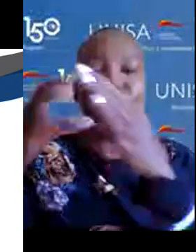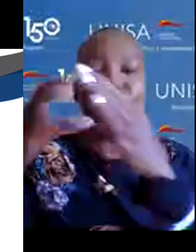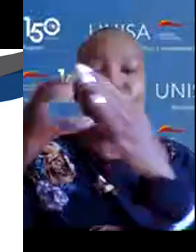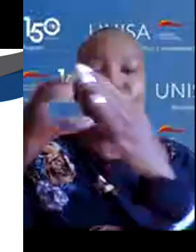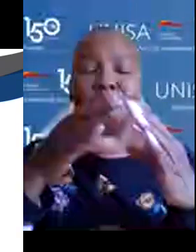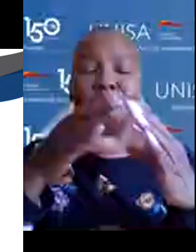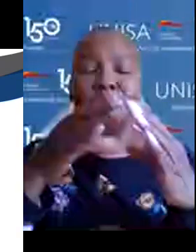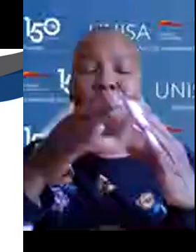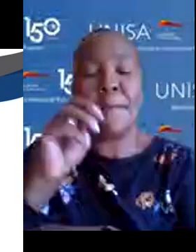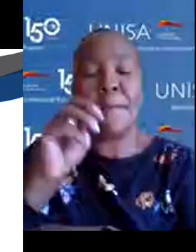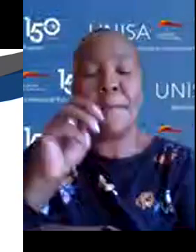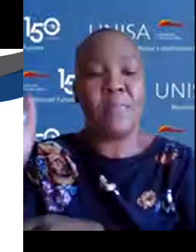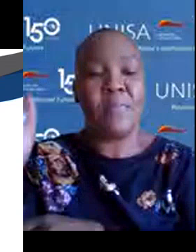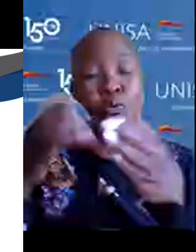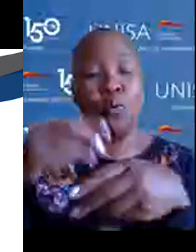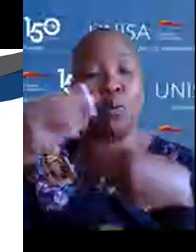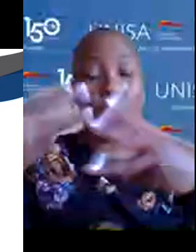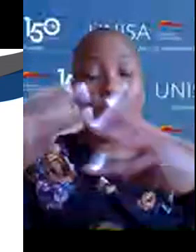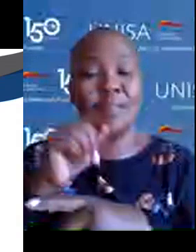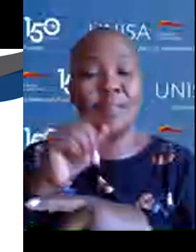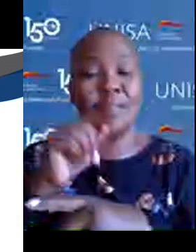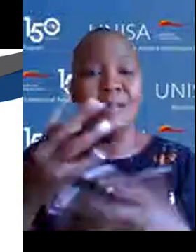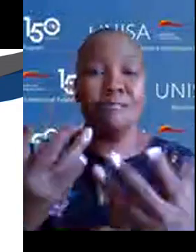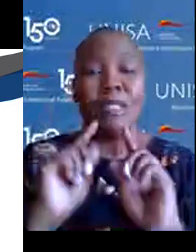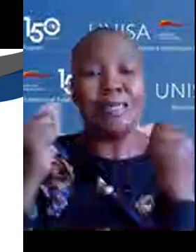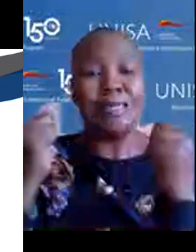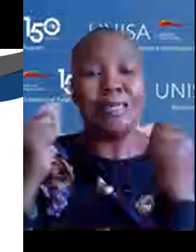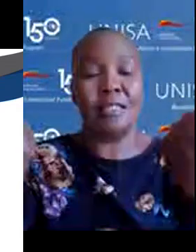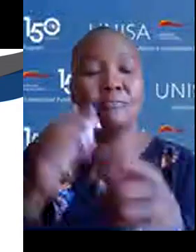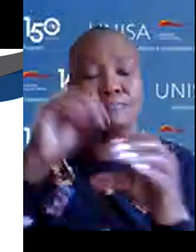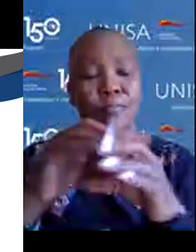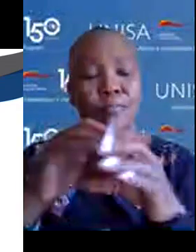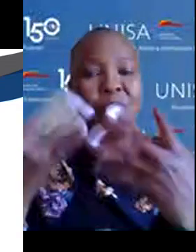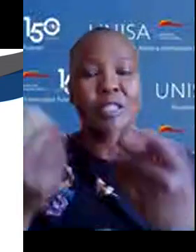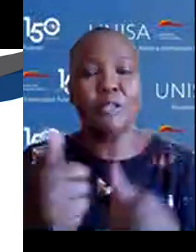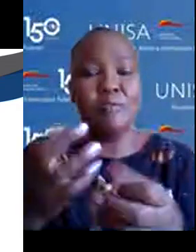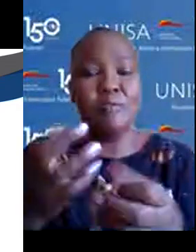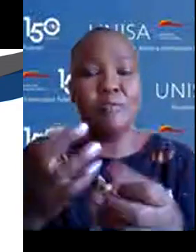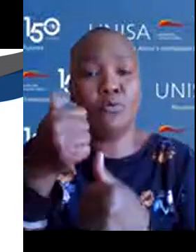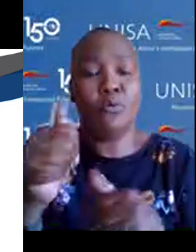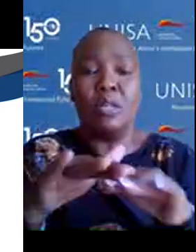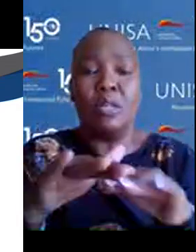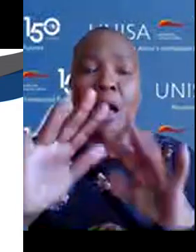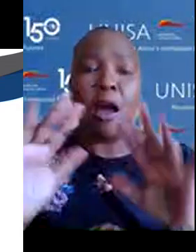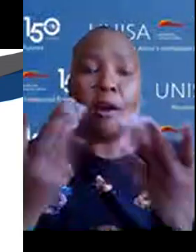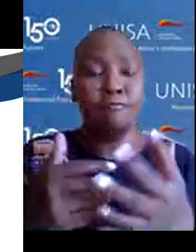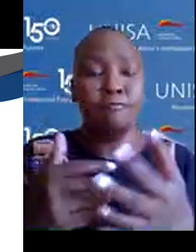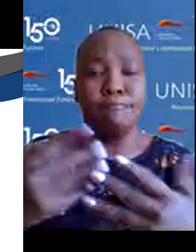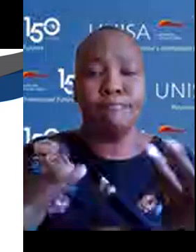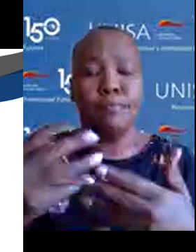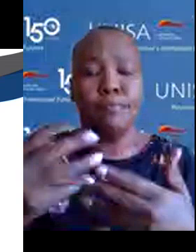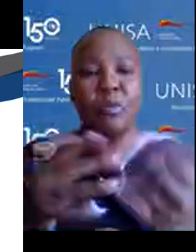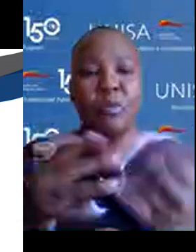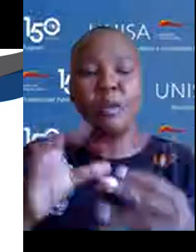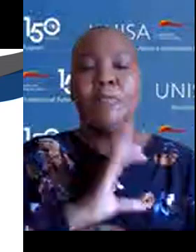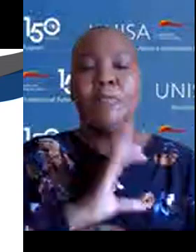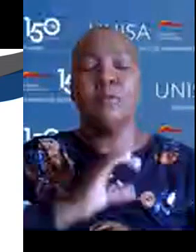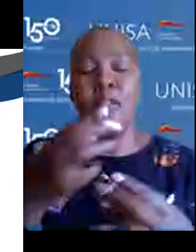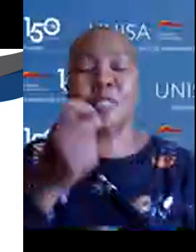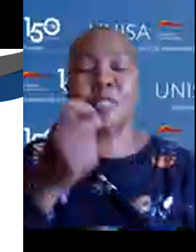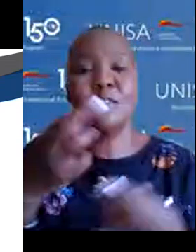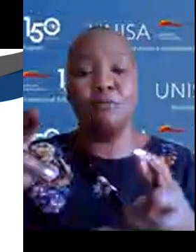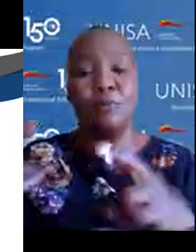and this will give you a good foundation to when you get to that stage that you're comfortable with the tools to use them. Then we will